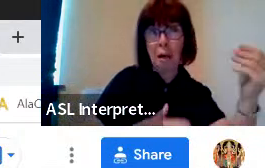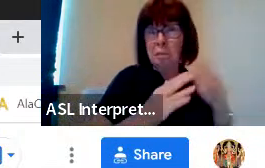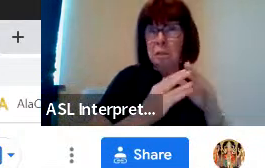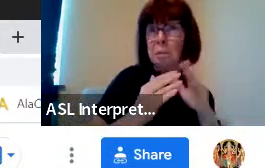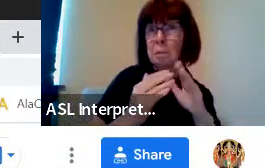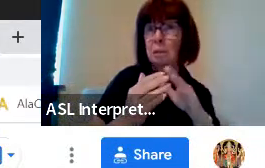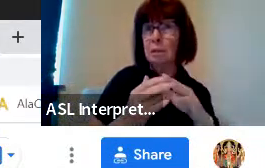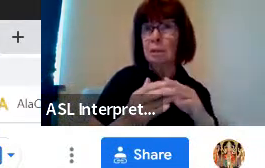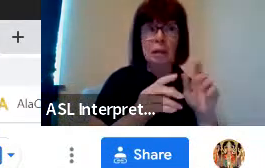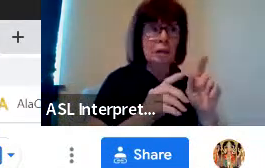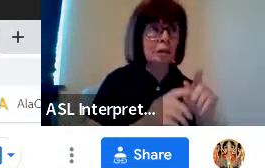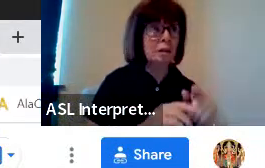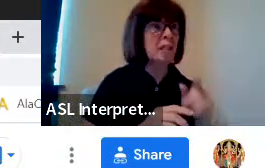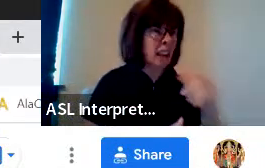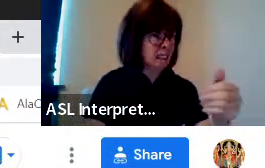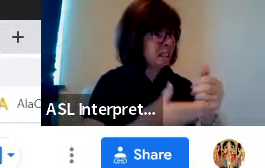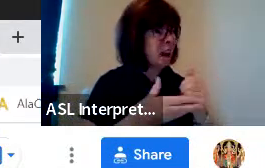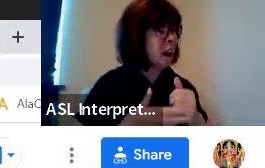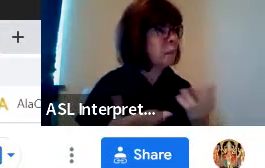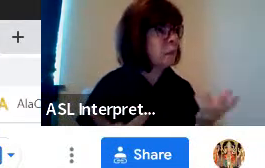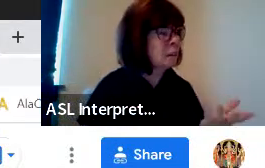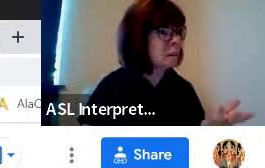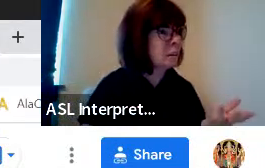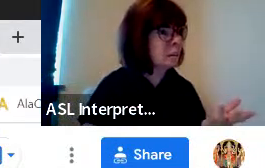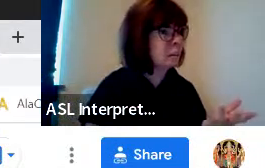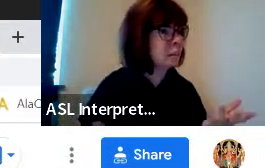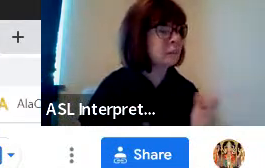otherwise, that's super helpful information.